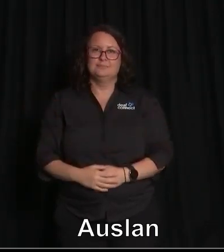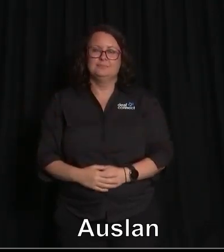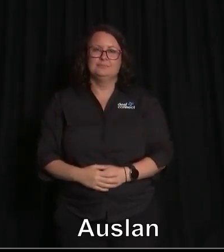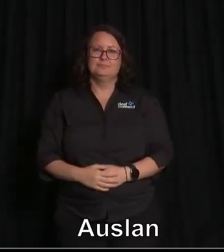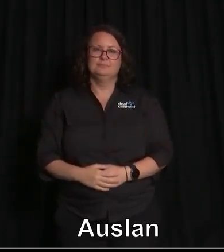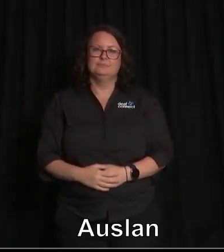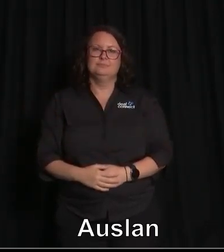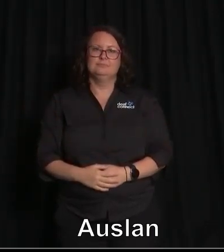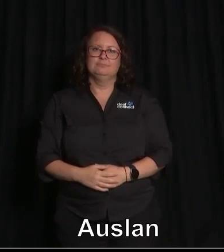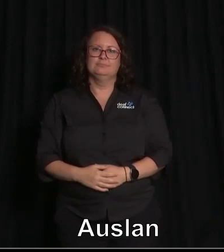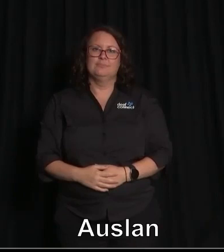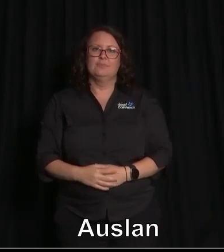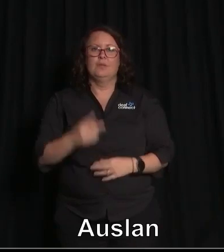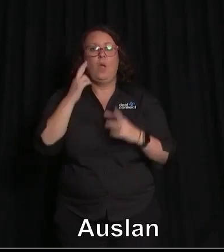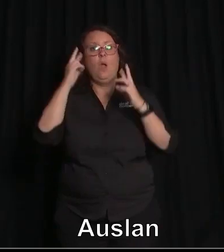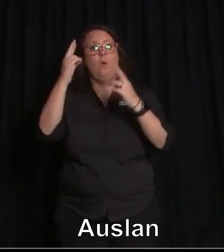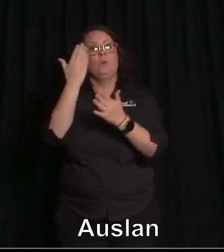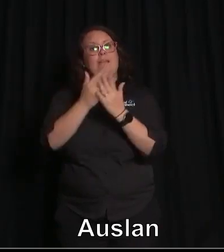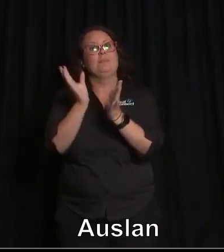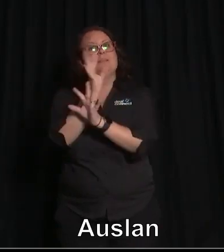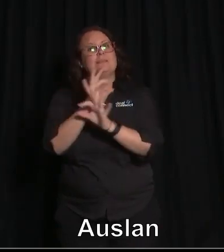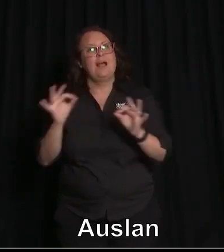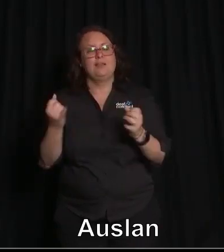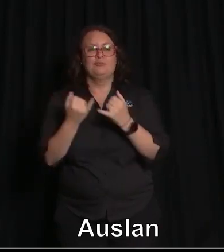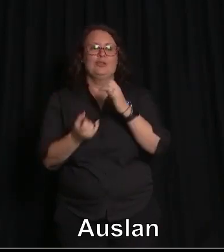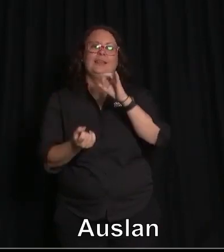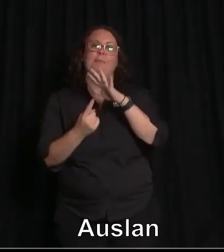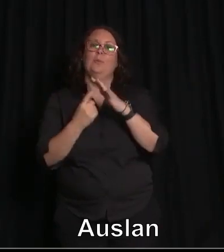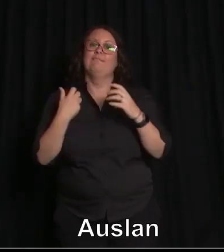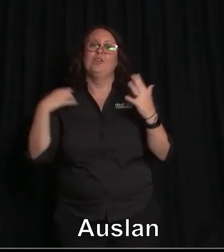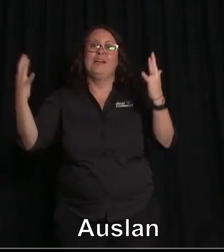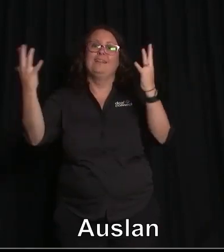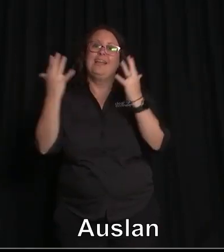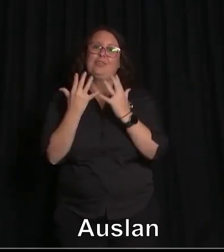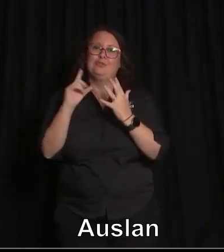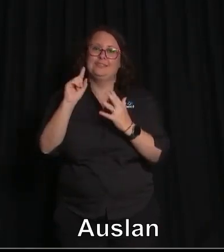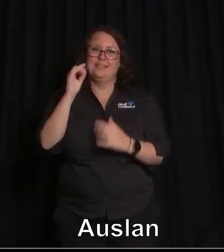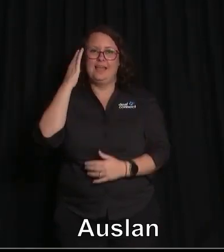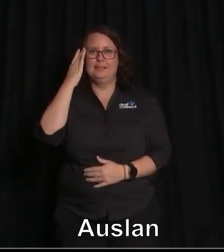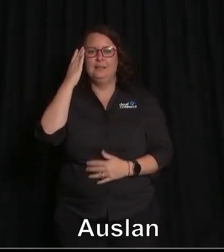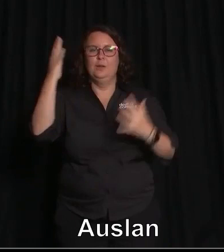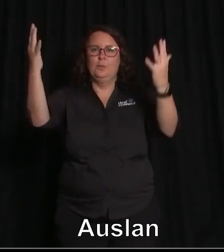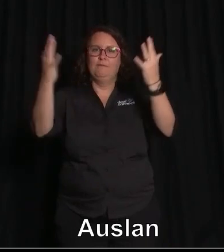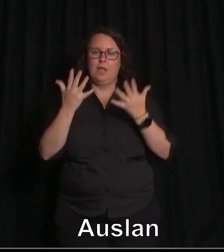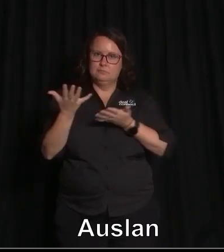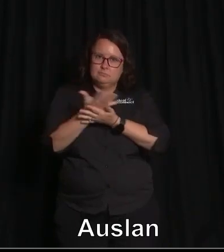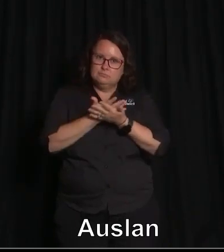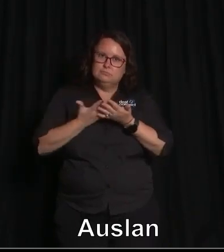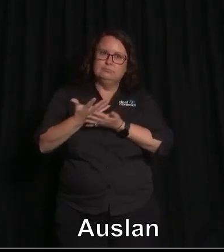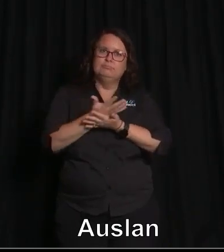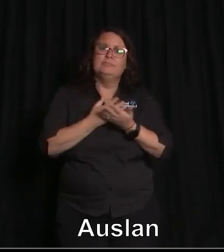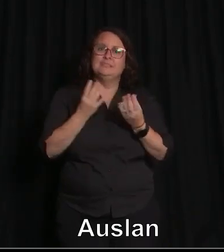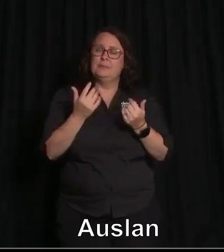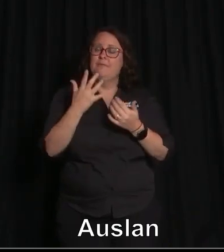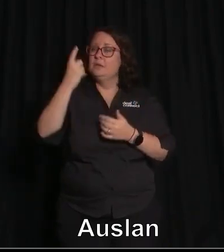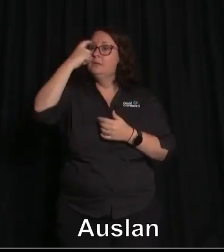words are particularly resonant in the context of our gathering today, We have come together to discuss some of the most pressing human